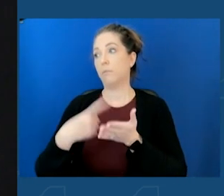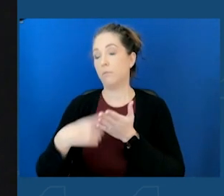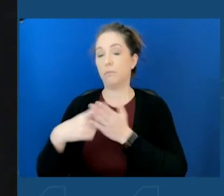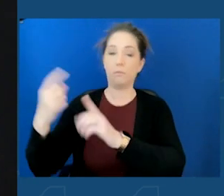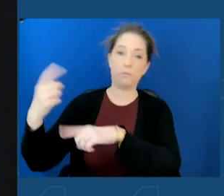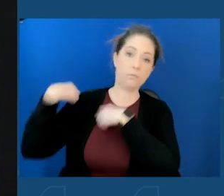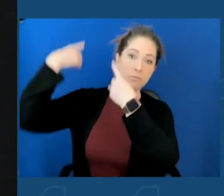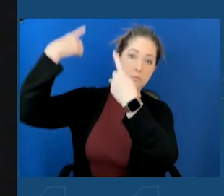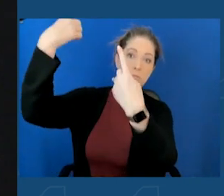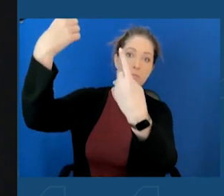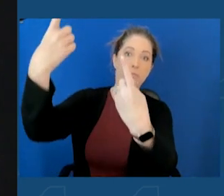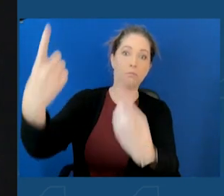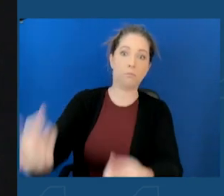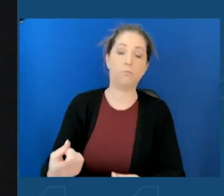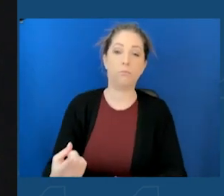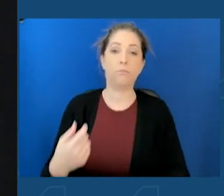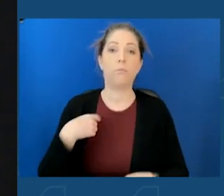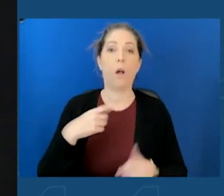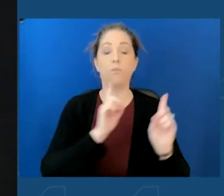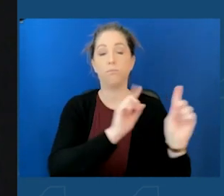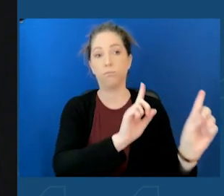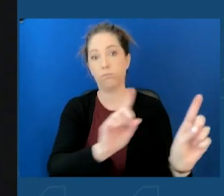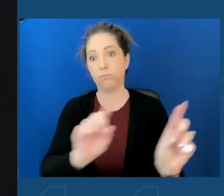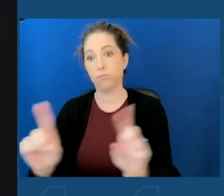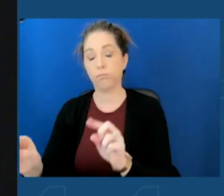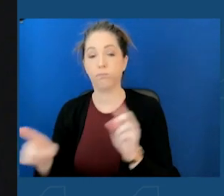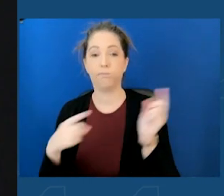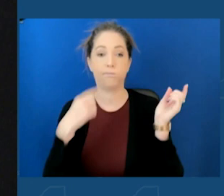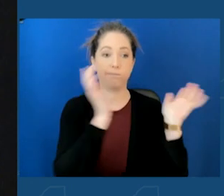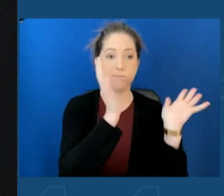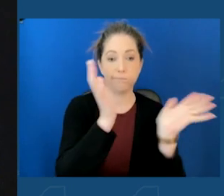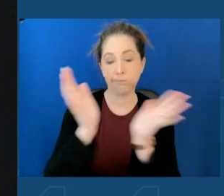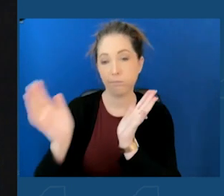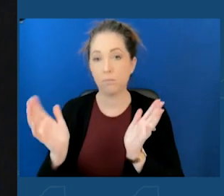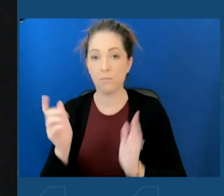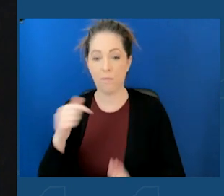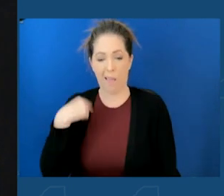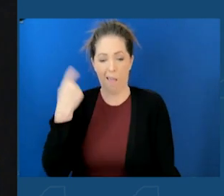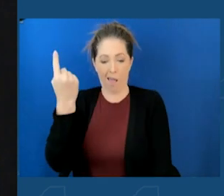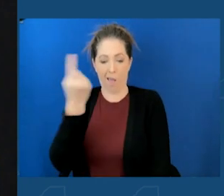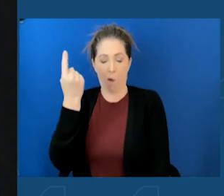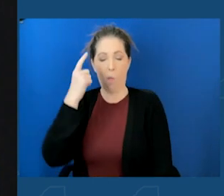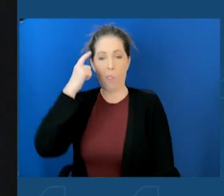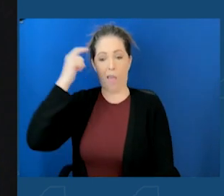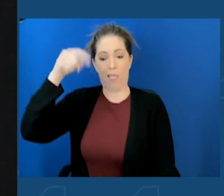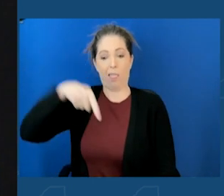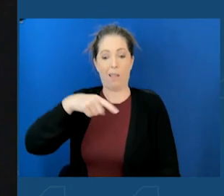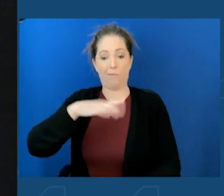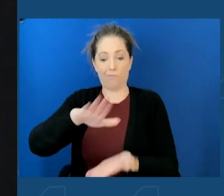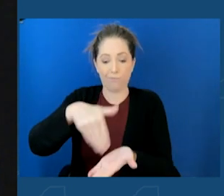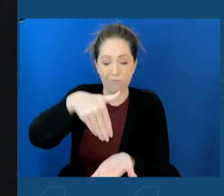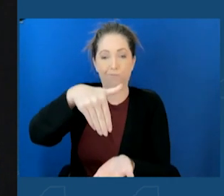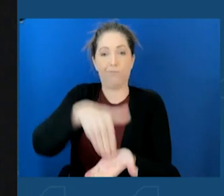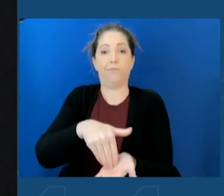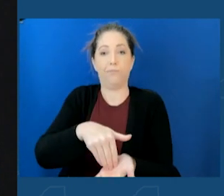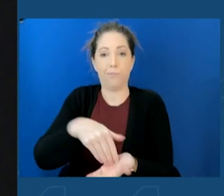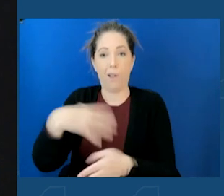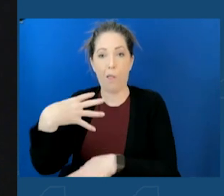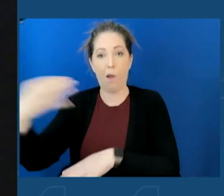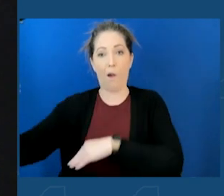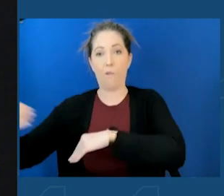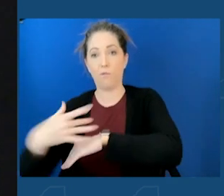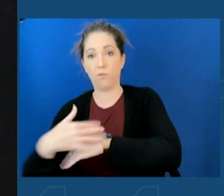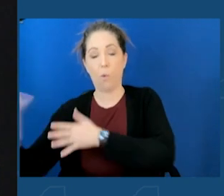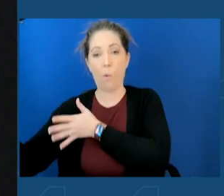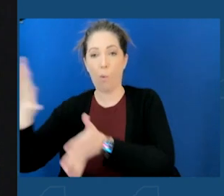all over, because I've always believed that this is the place that we could designate as the epicenter of the offshore wind industry, not just for